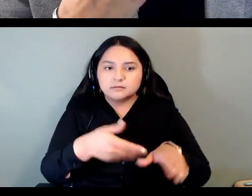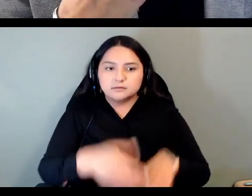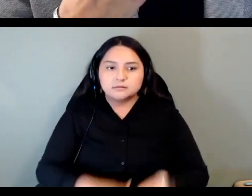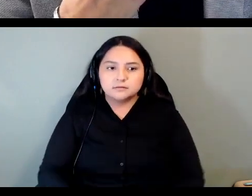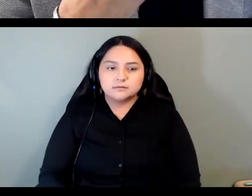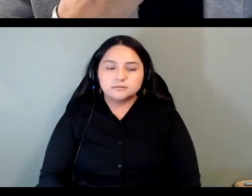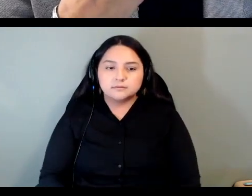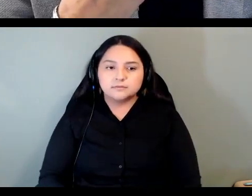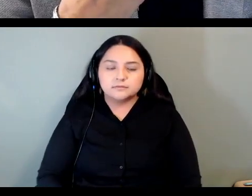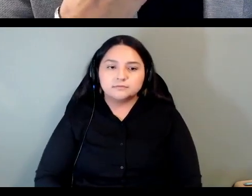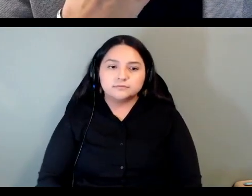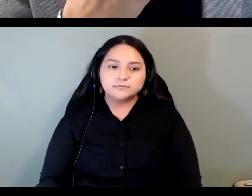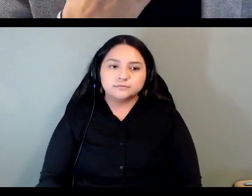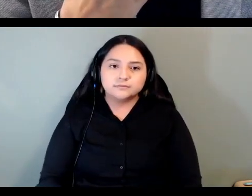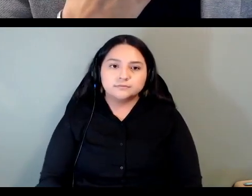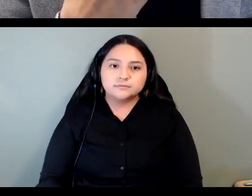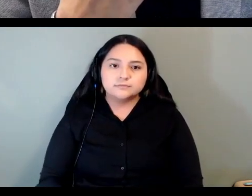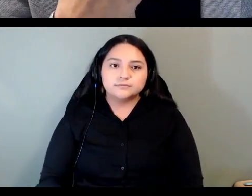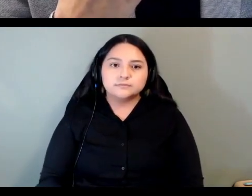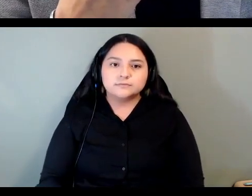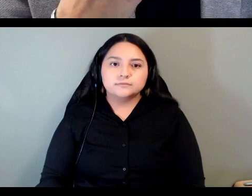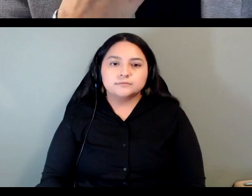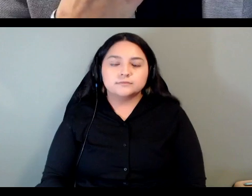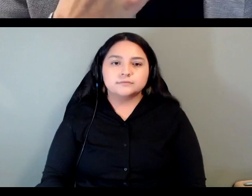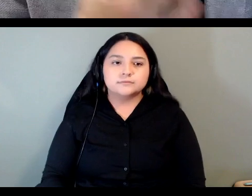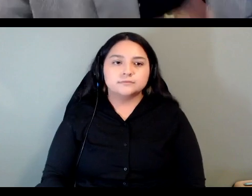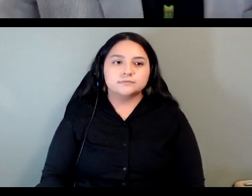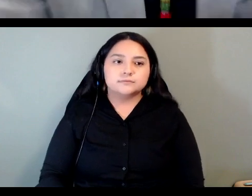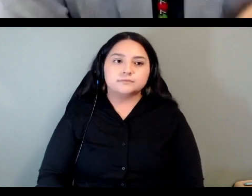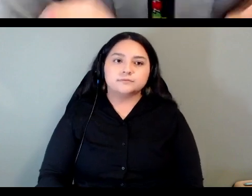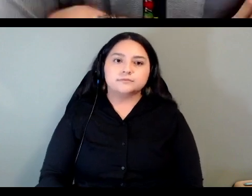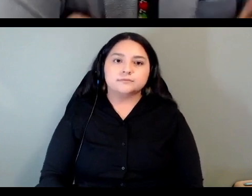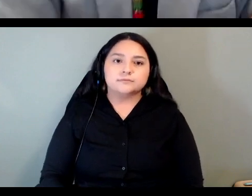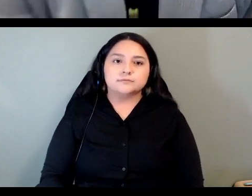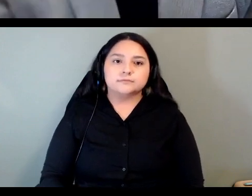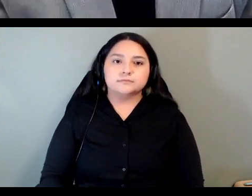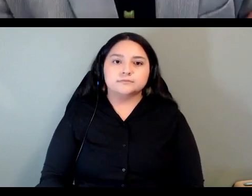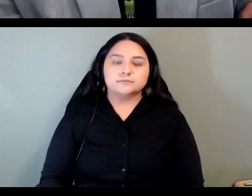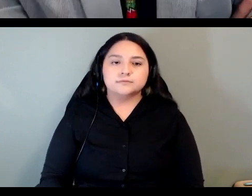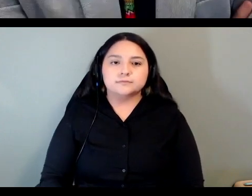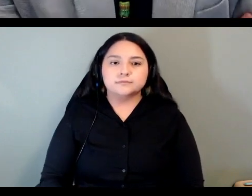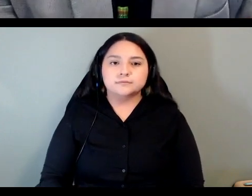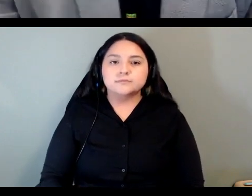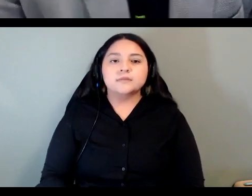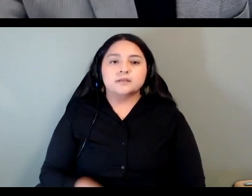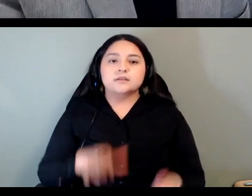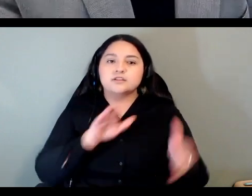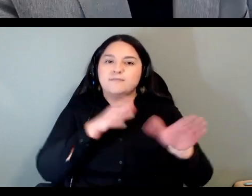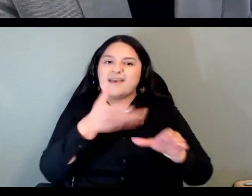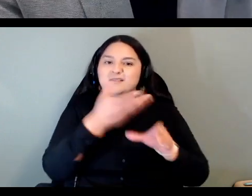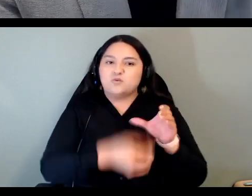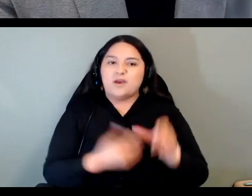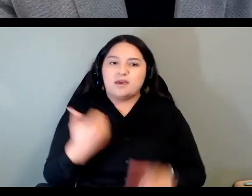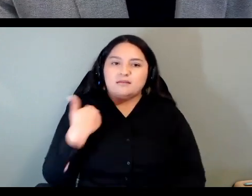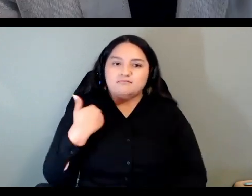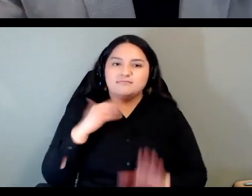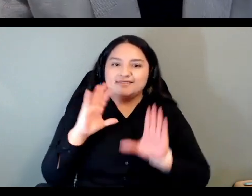It's just I know Kari. She passed away on Sunday.